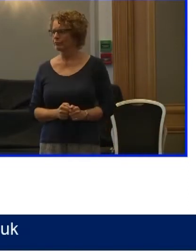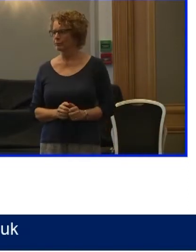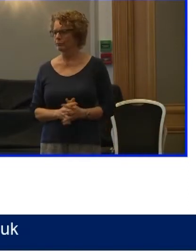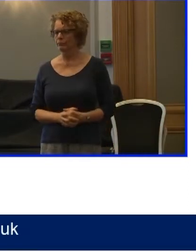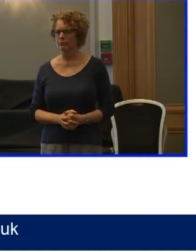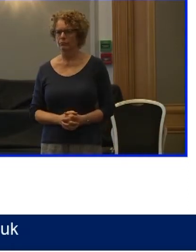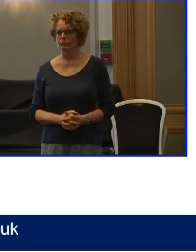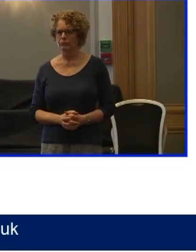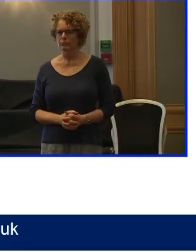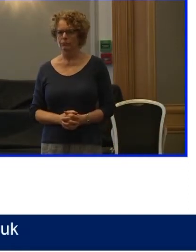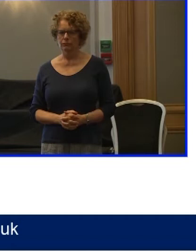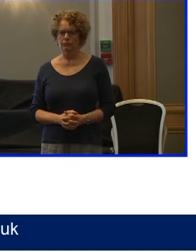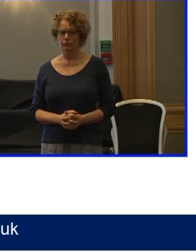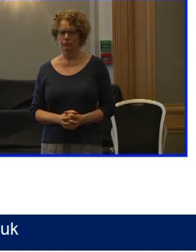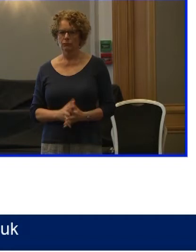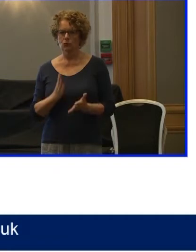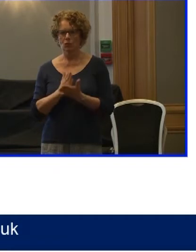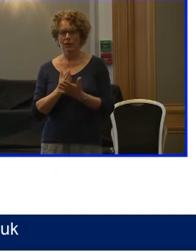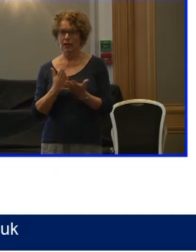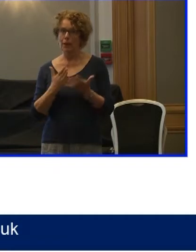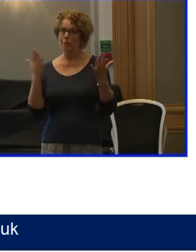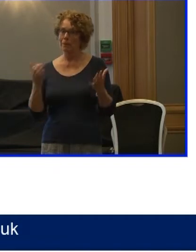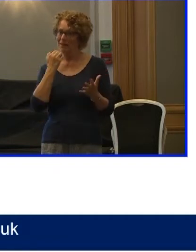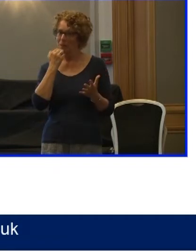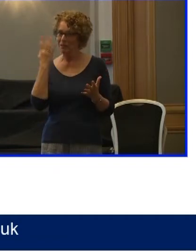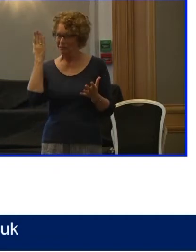So there's some really high numbers here.